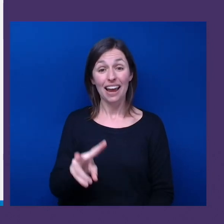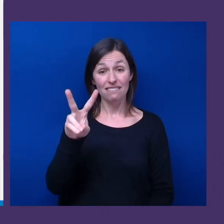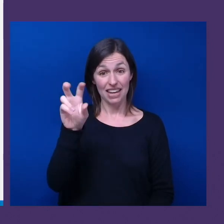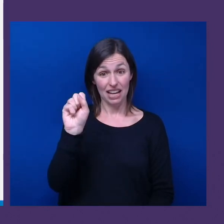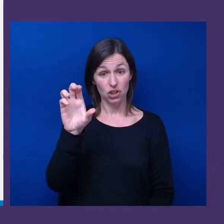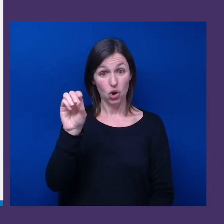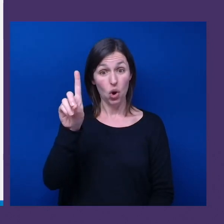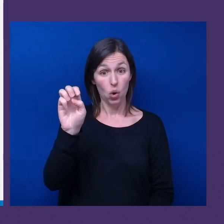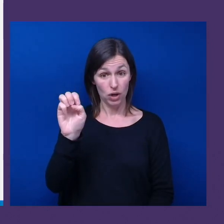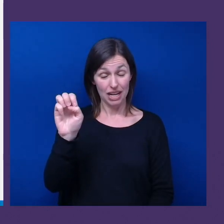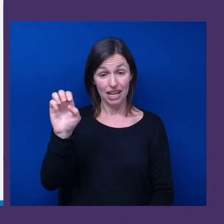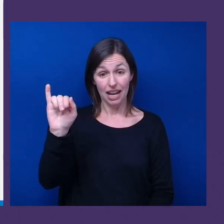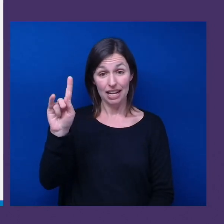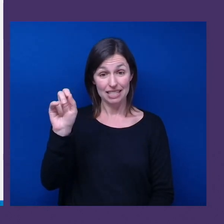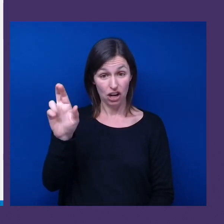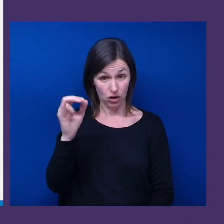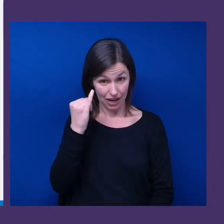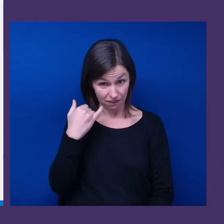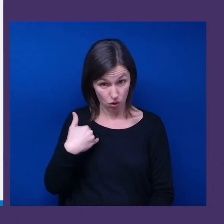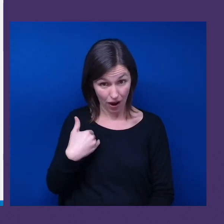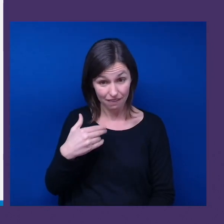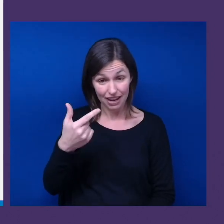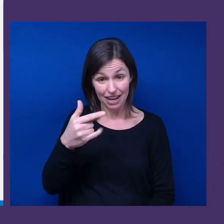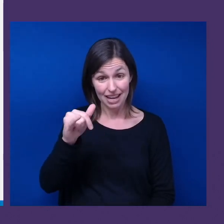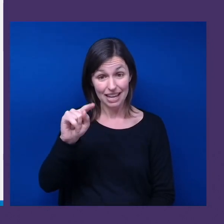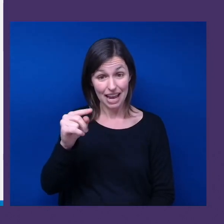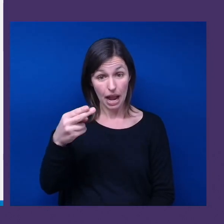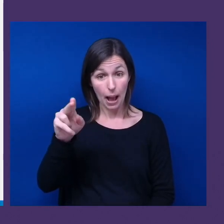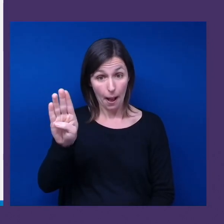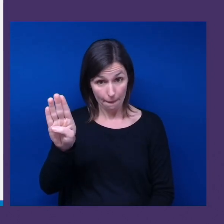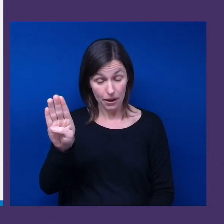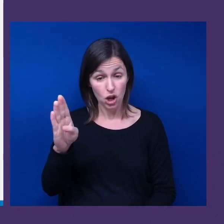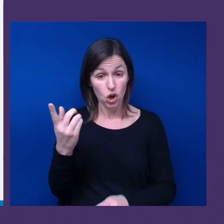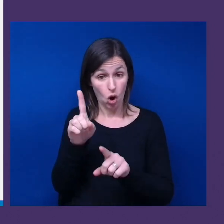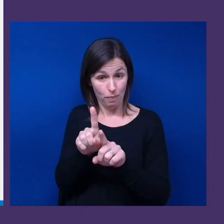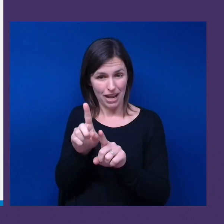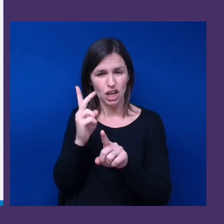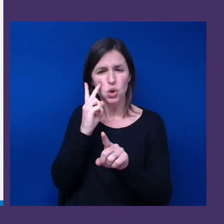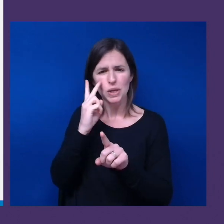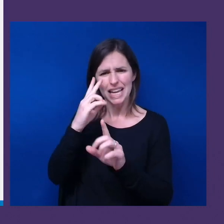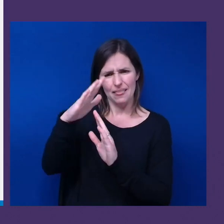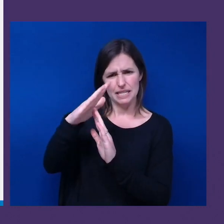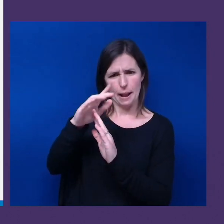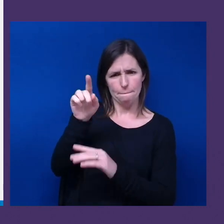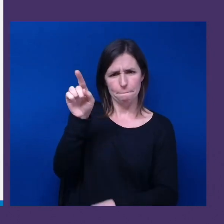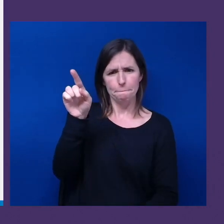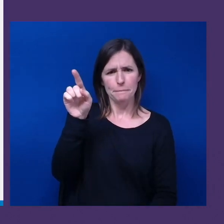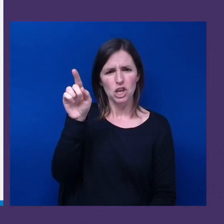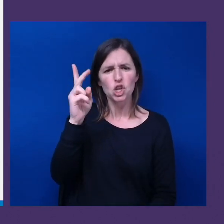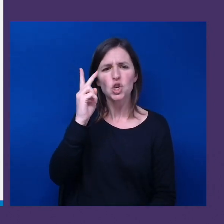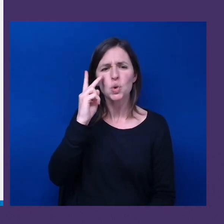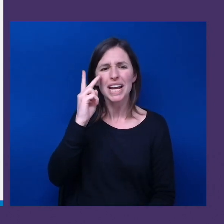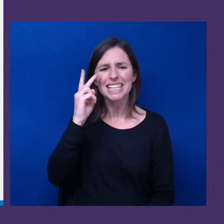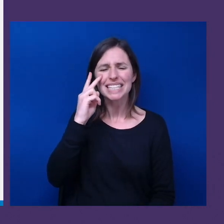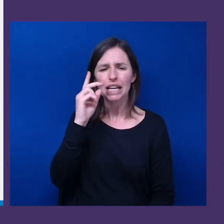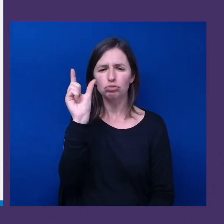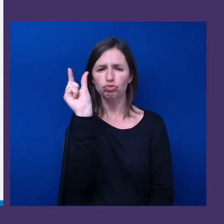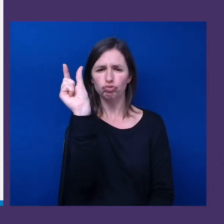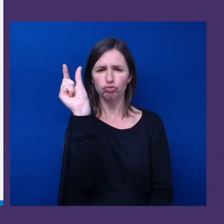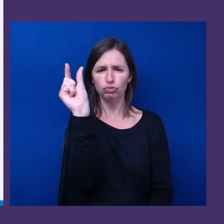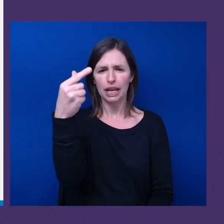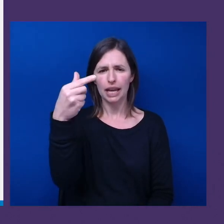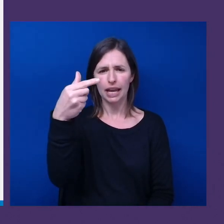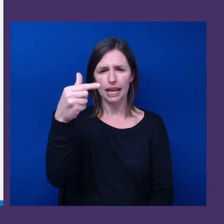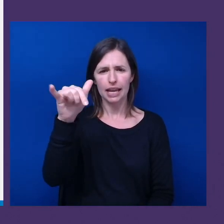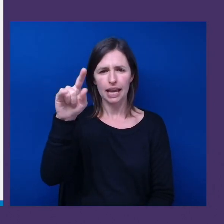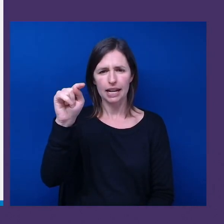if you have GitHub Copilot, you will find that at the very top of the screen, there is a little button with the GitHub Copilot